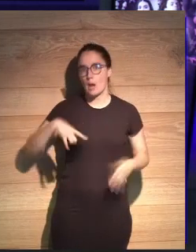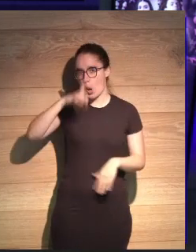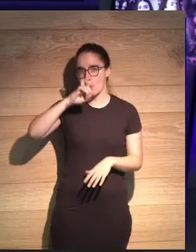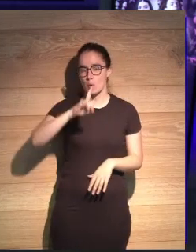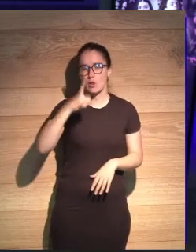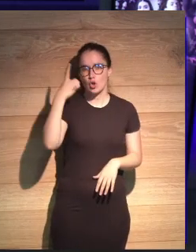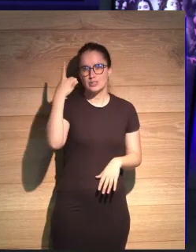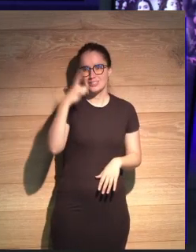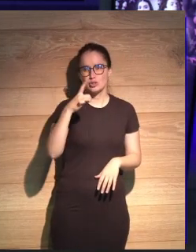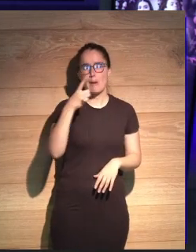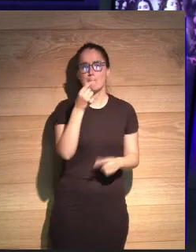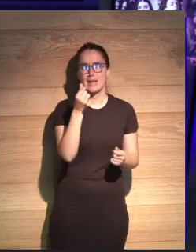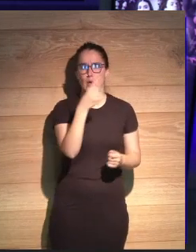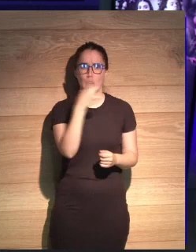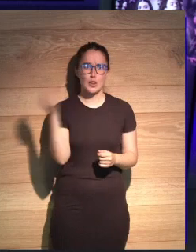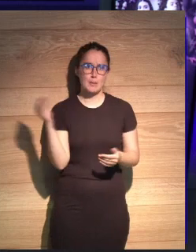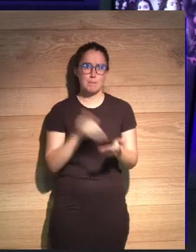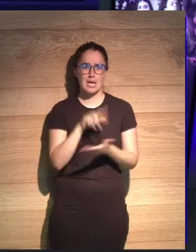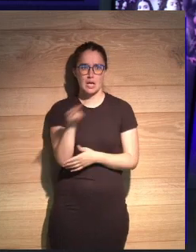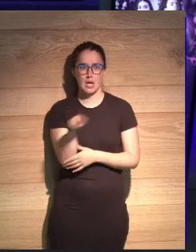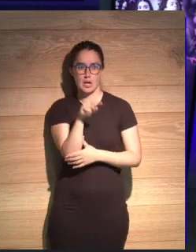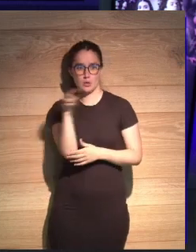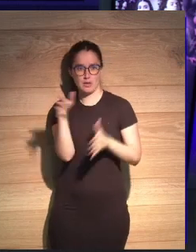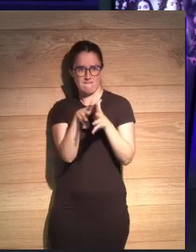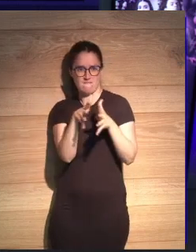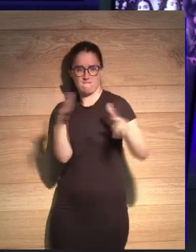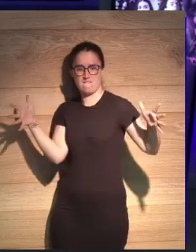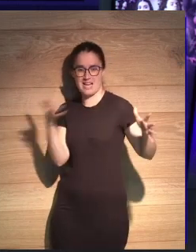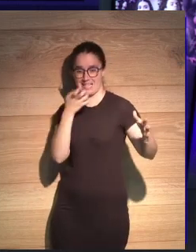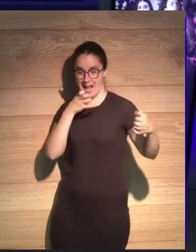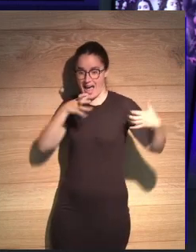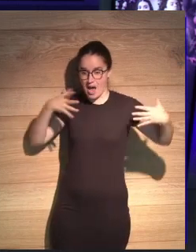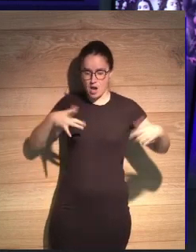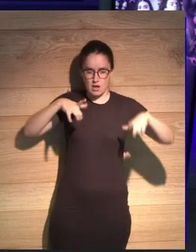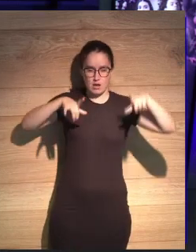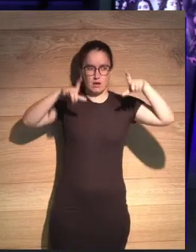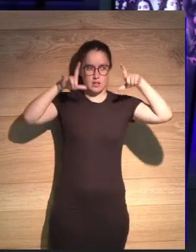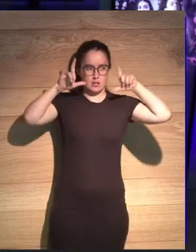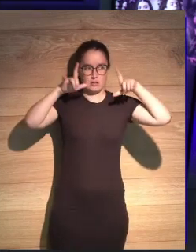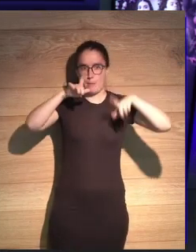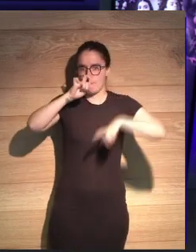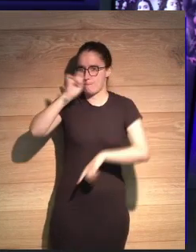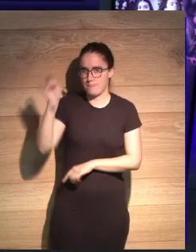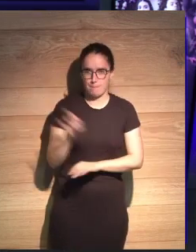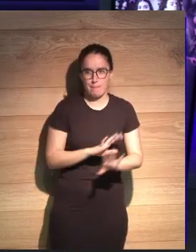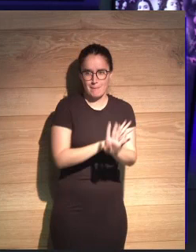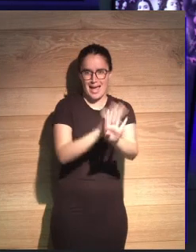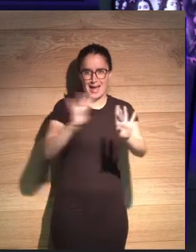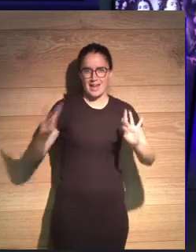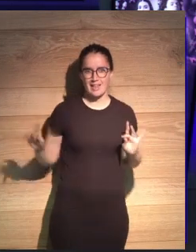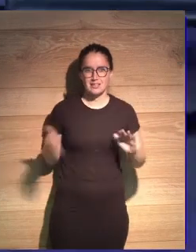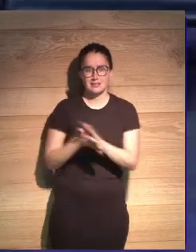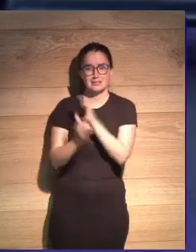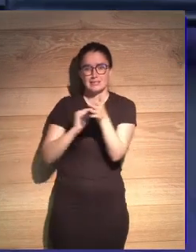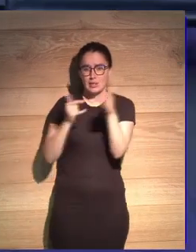are virtual reality glasses. The price was 100,000 euros, and there was the size of a room.